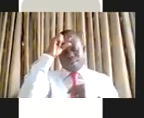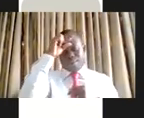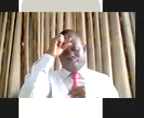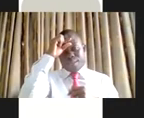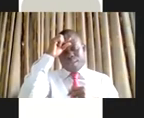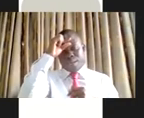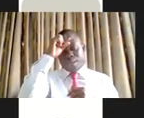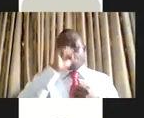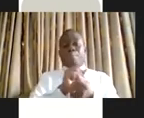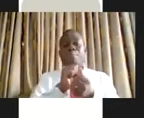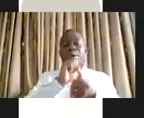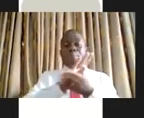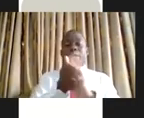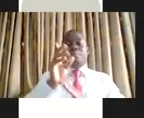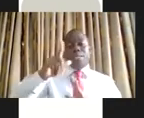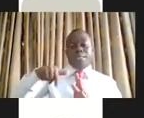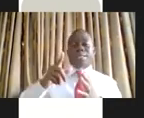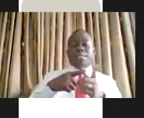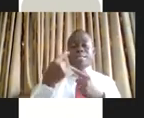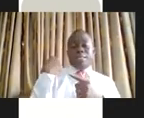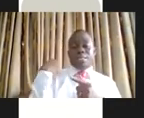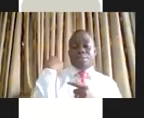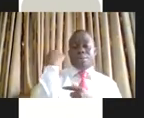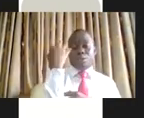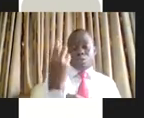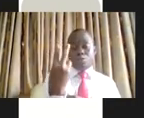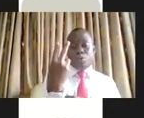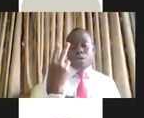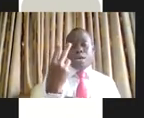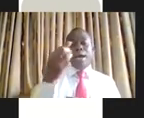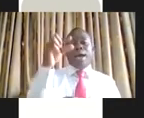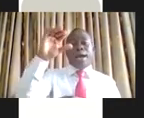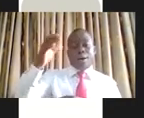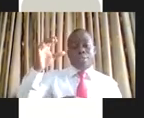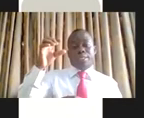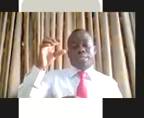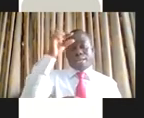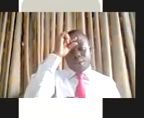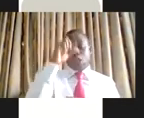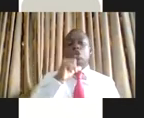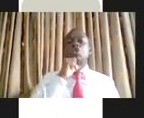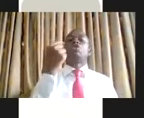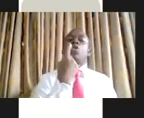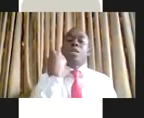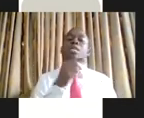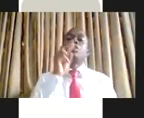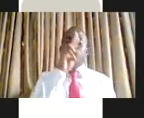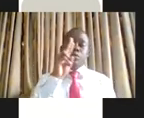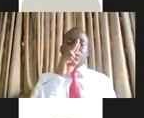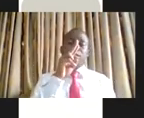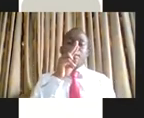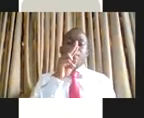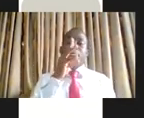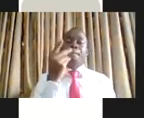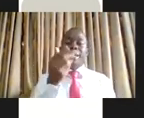two, county governments do not only appropriate money they receive from the national share, they